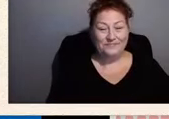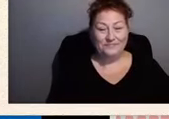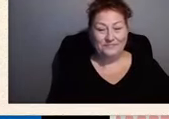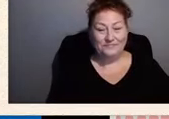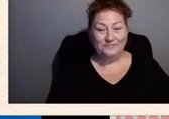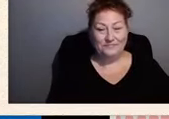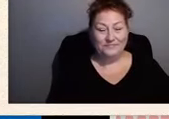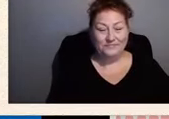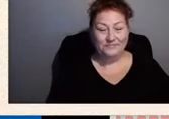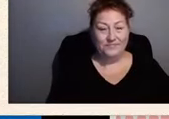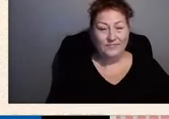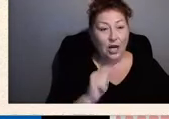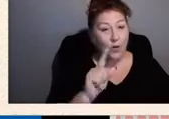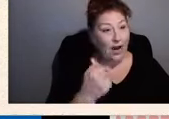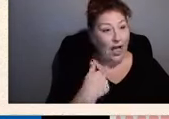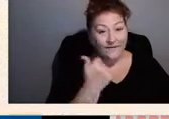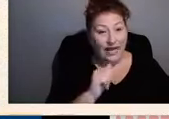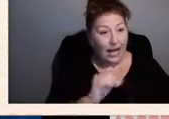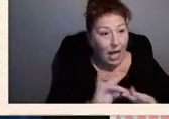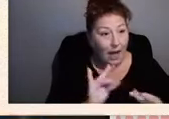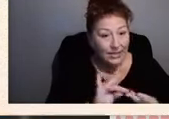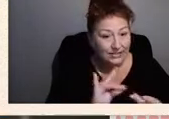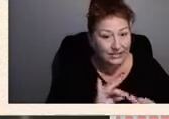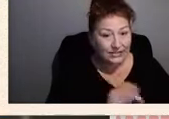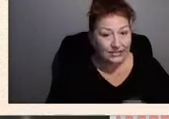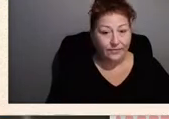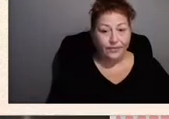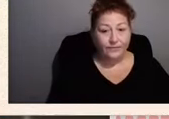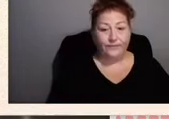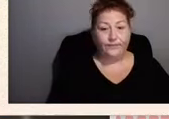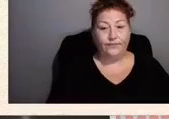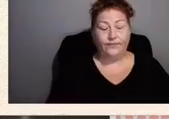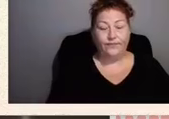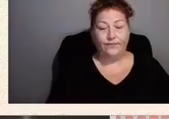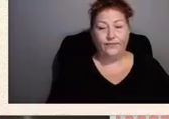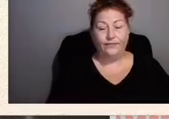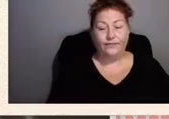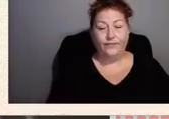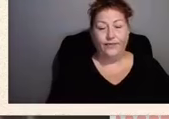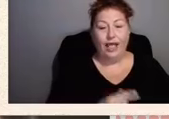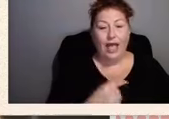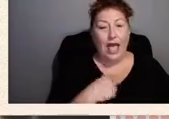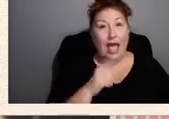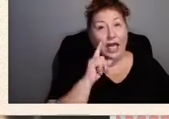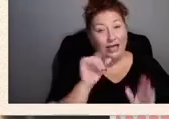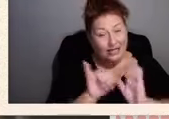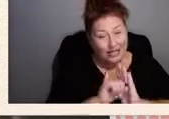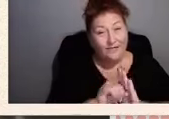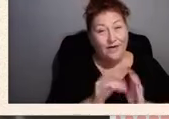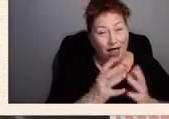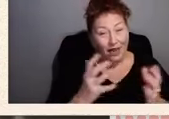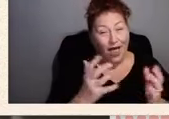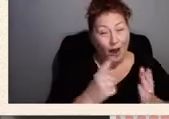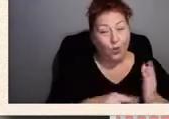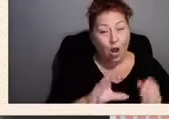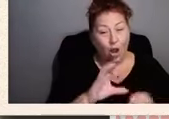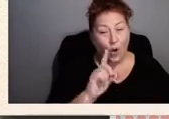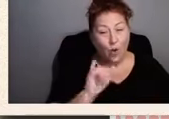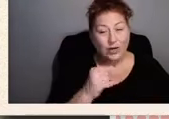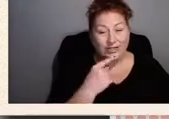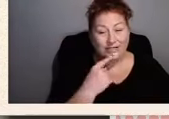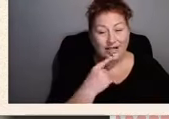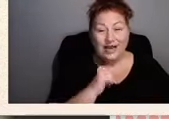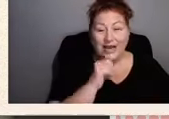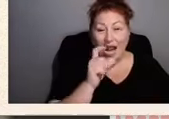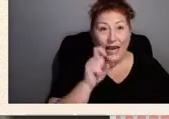Does anybody have any comments? And so identify with a lot of what Cody said, just about not needing a second